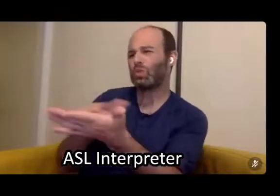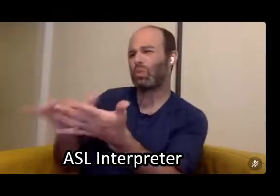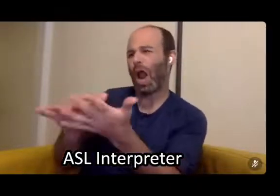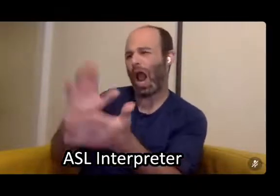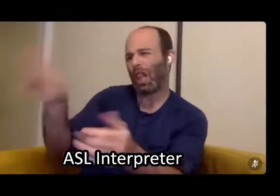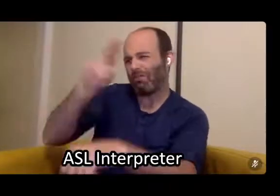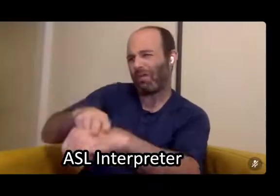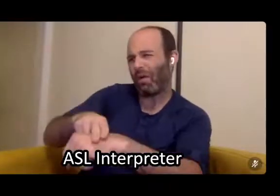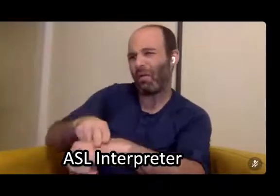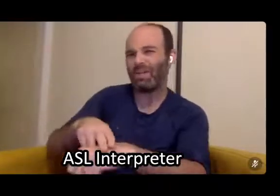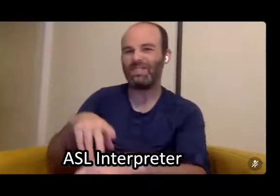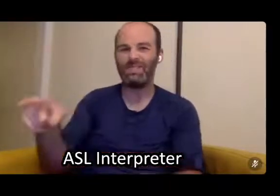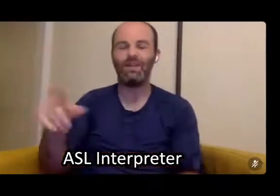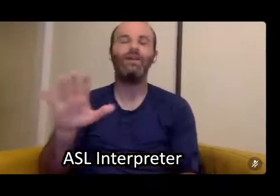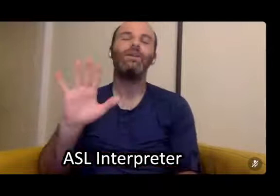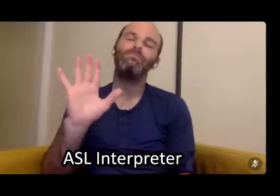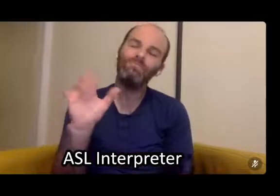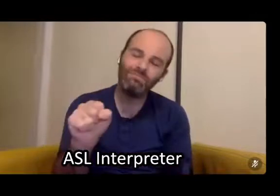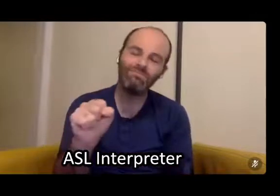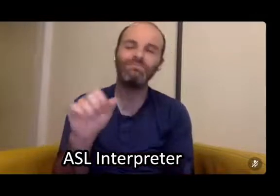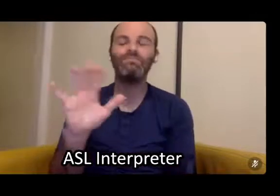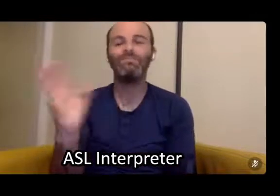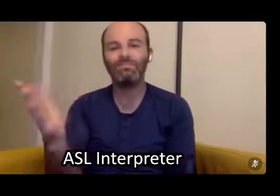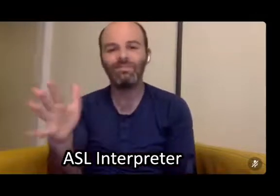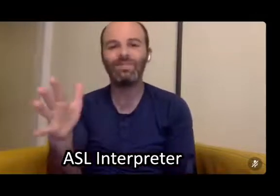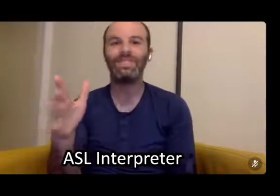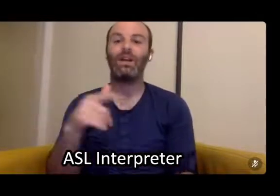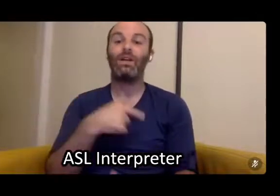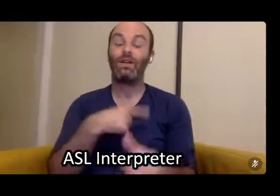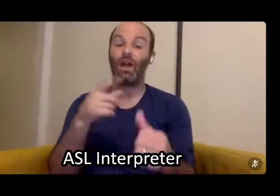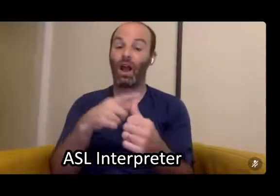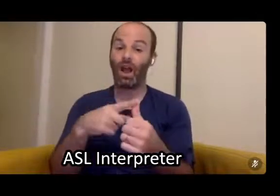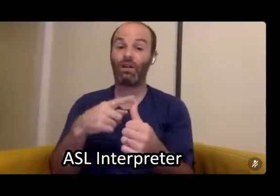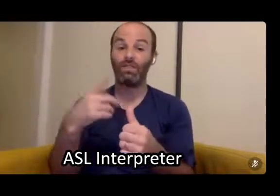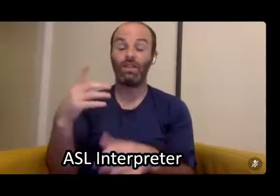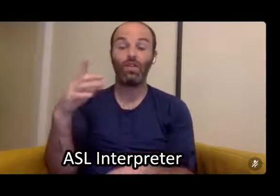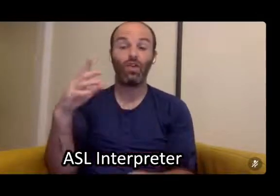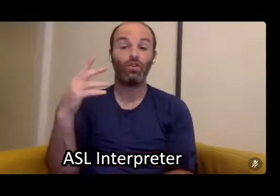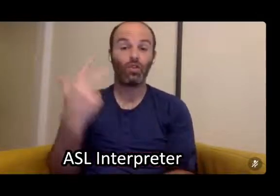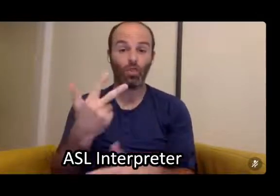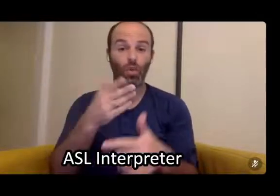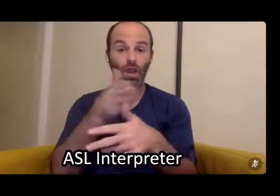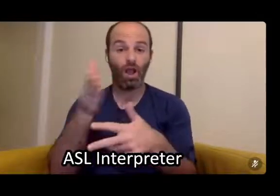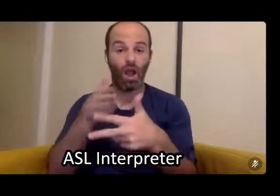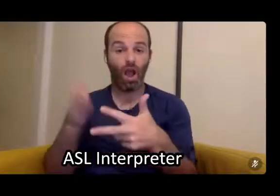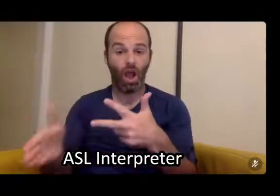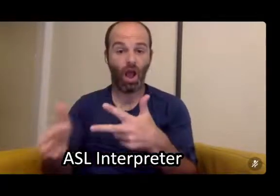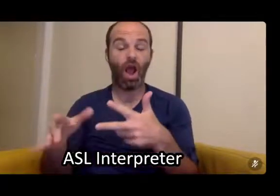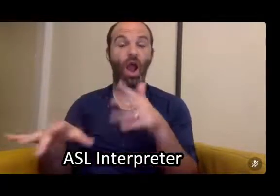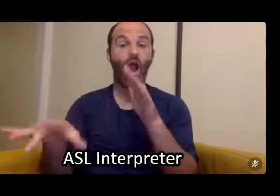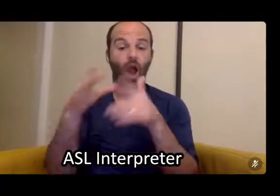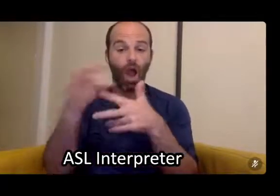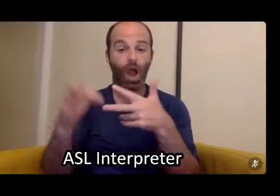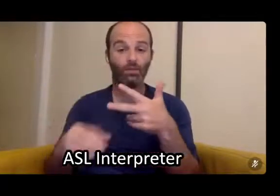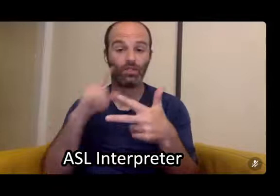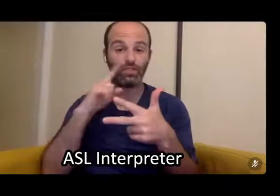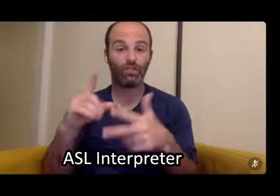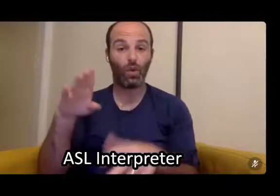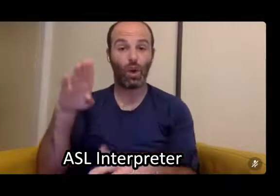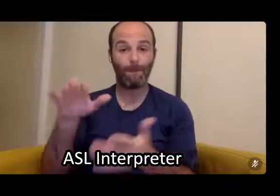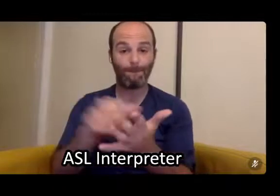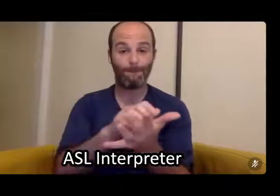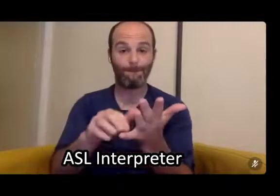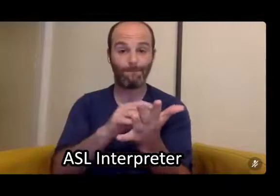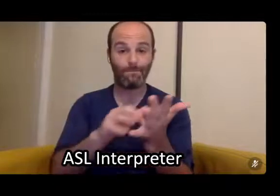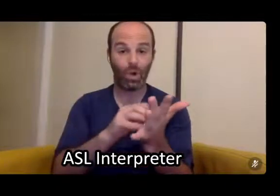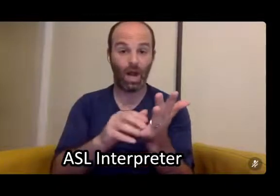options for Braille dice. So the first one I'd like to bring up is for all our blind and visually